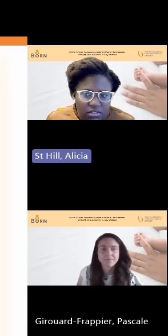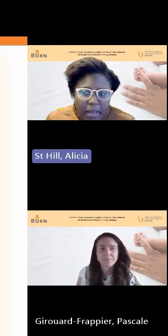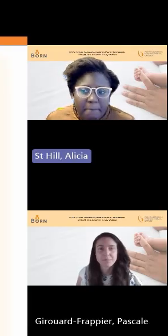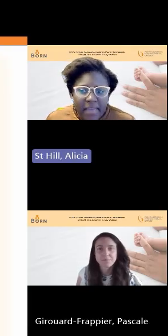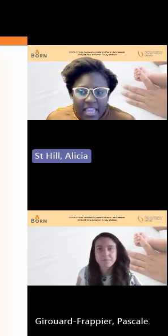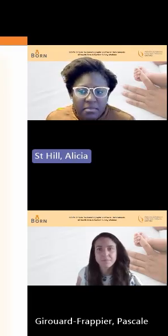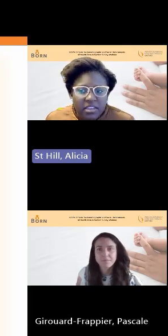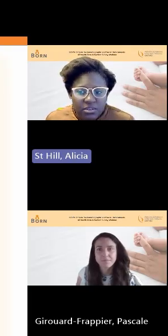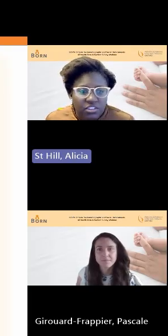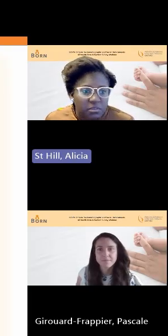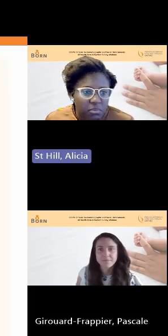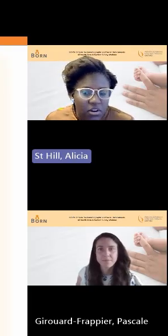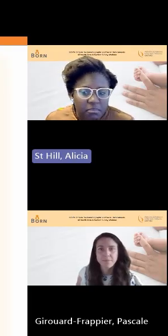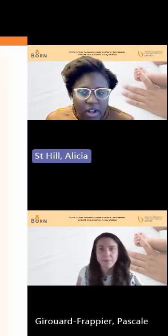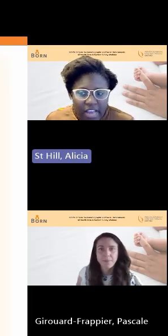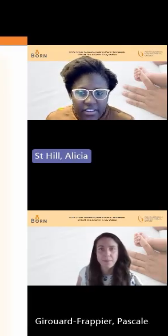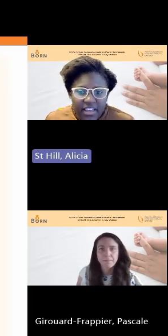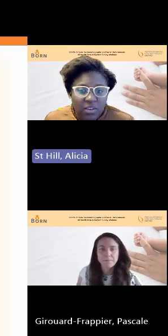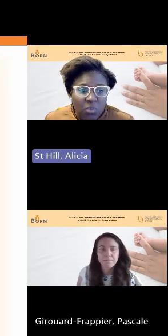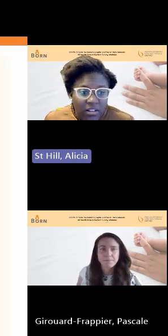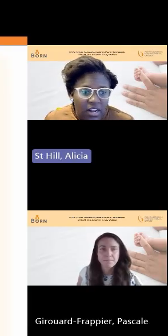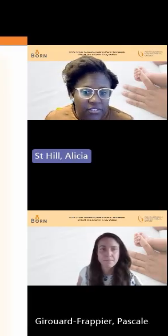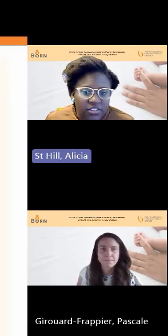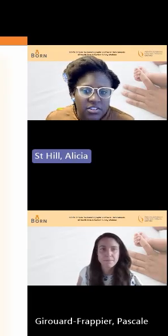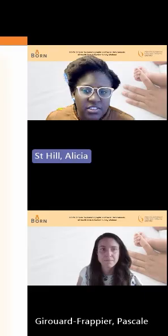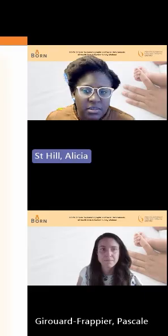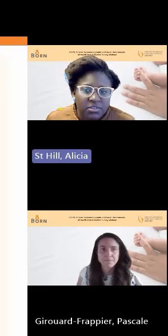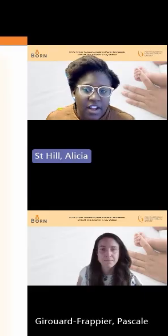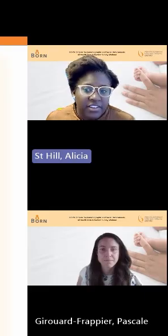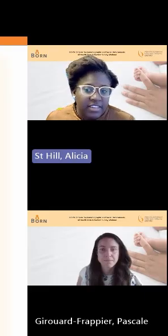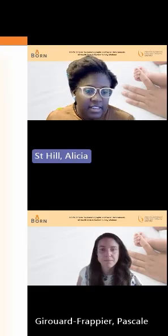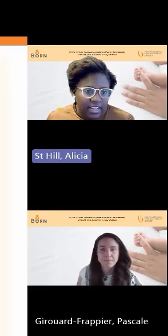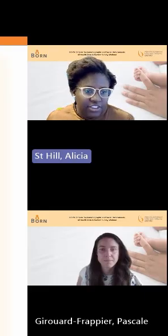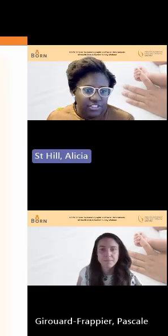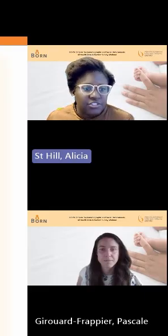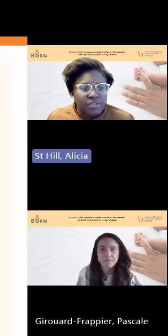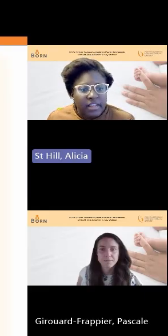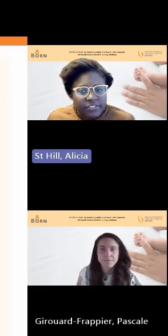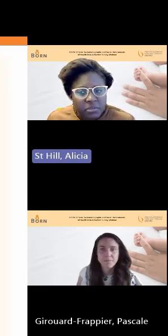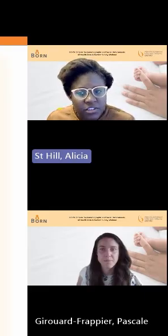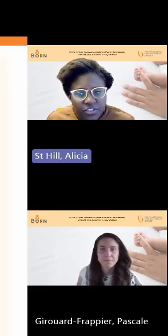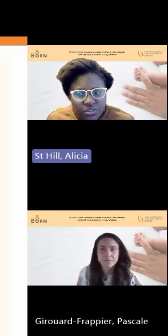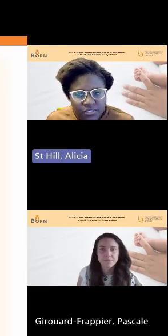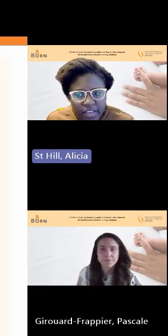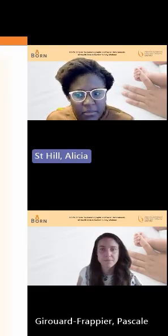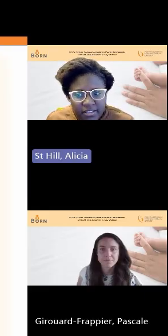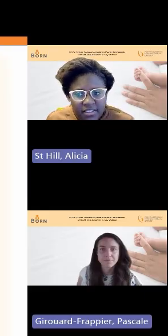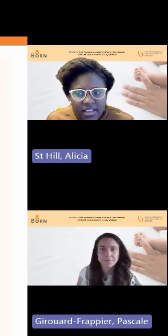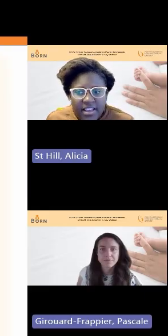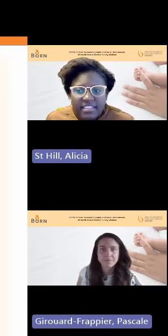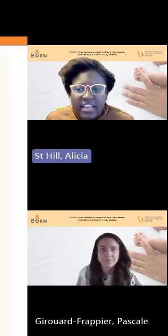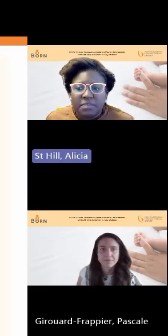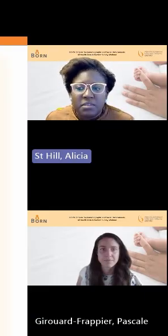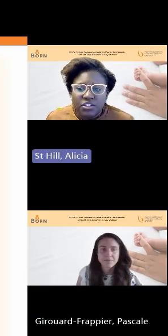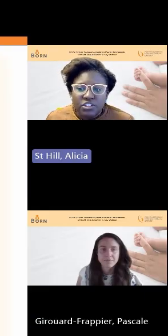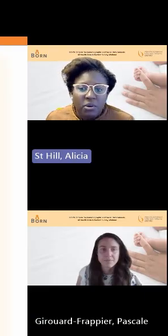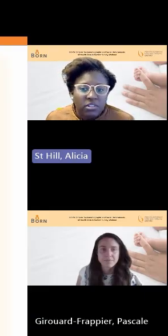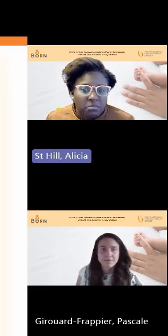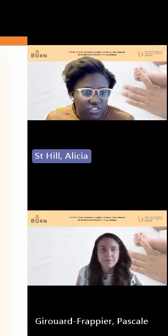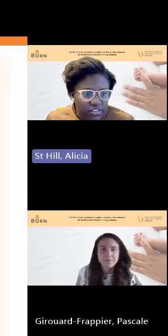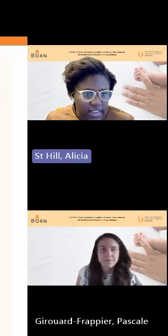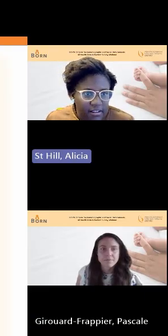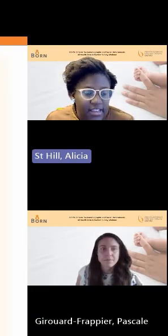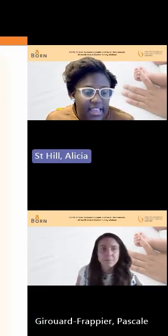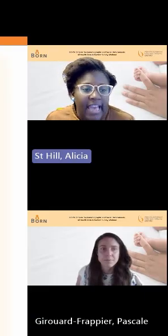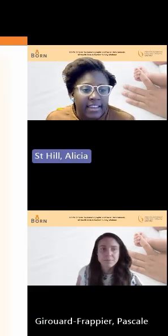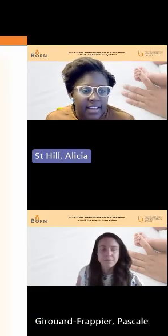tools, though, may be used to support private and well-governed sociodemographic data collection directly from individuals and families that can be used both